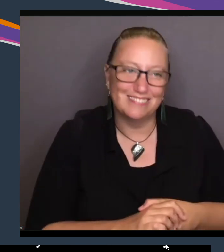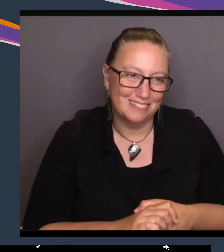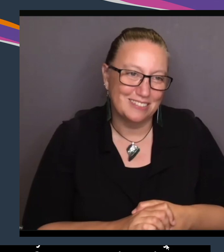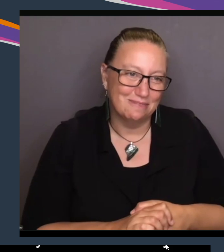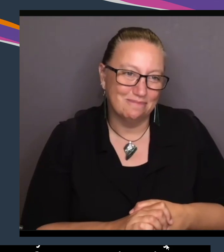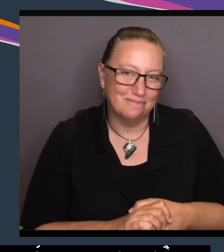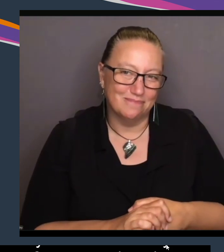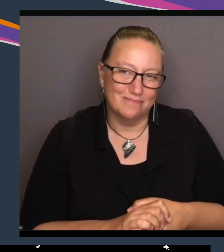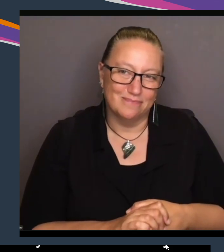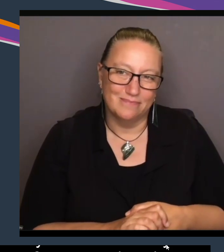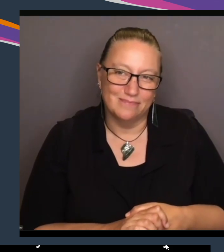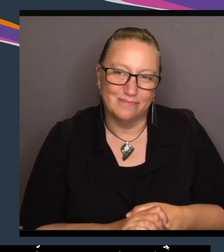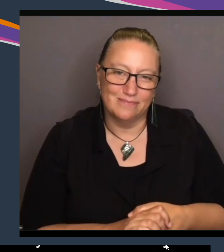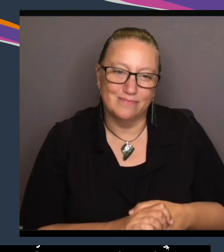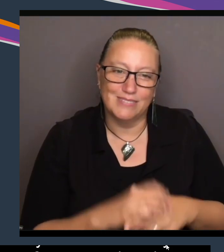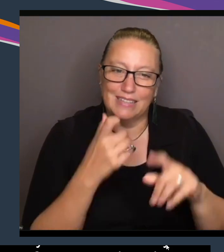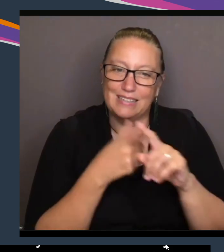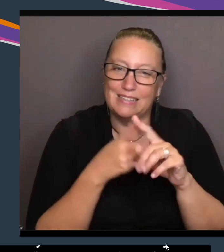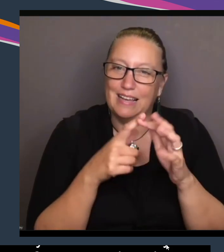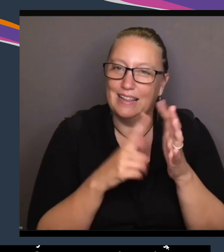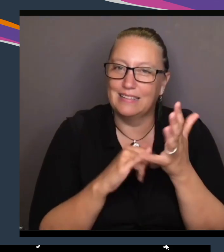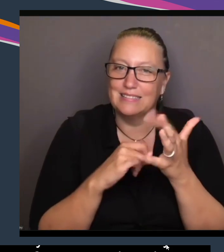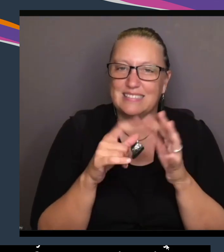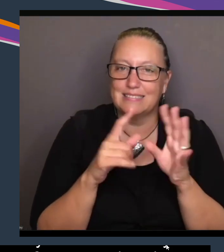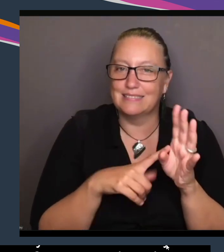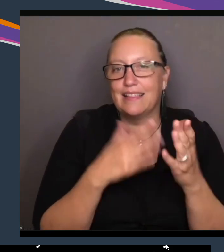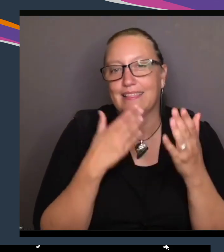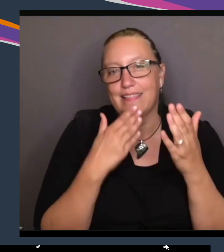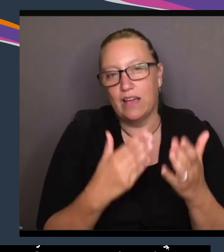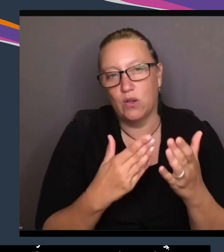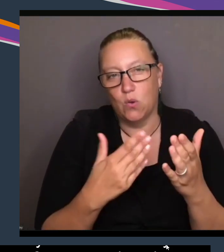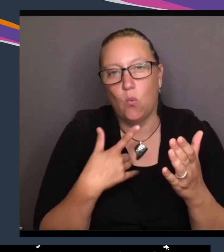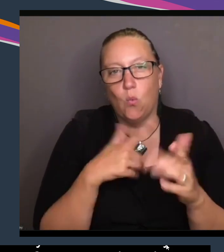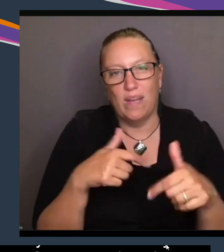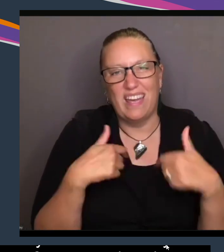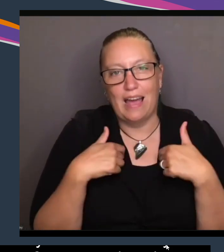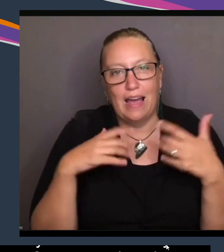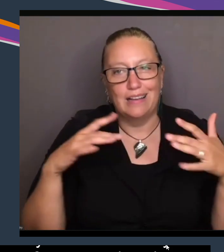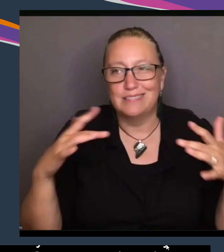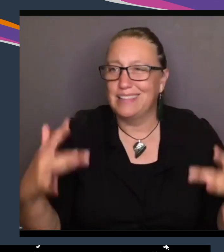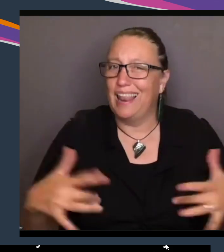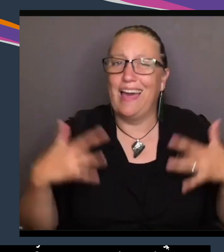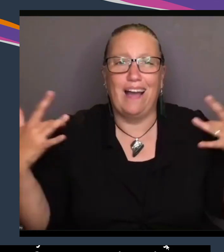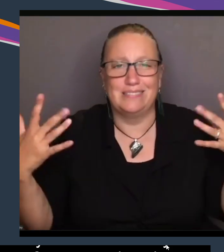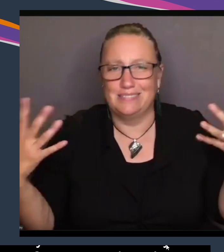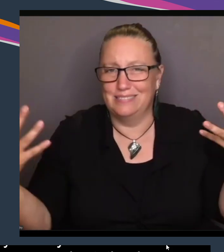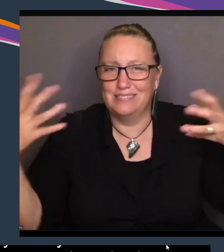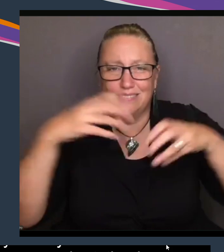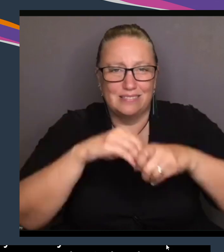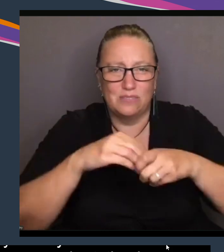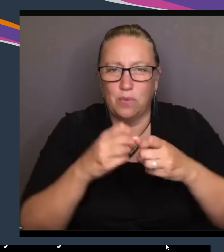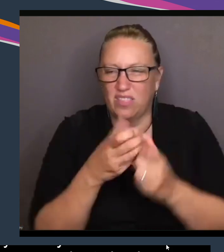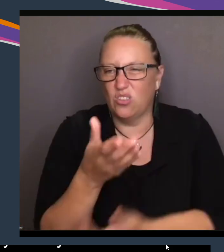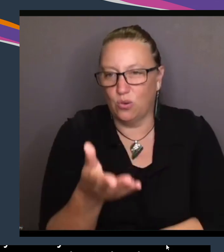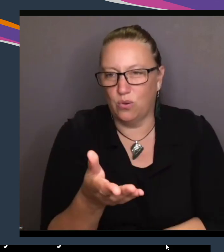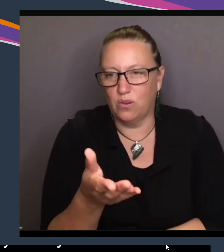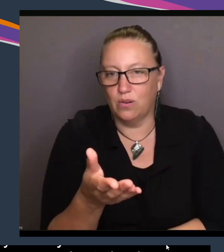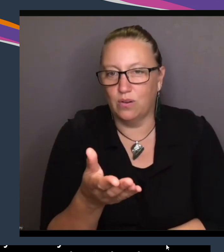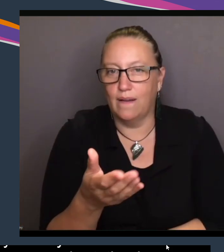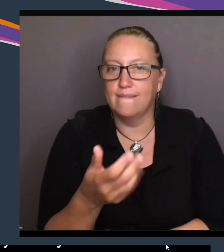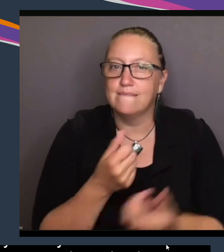And Kelsey, thank you. We're delighted to partner with you. To our funded teams who spoke, to